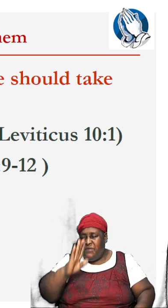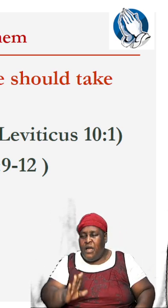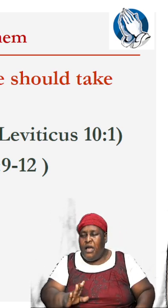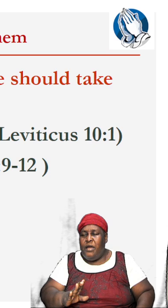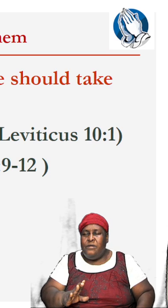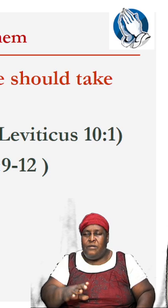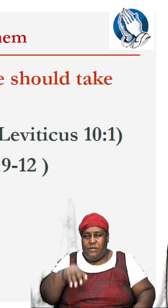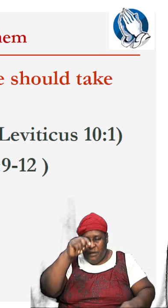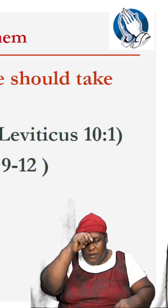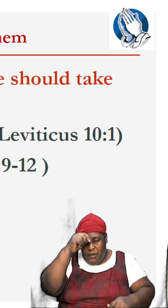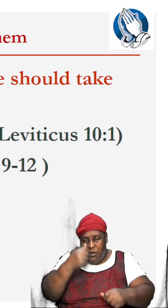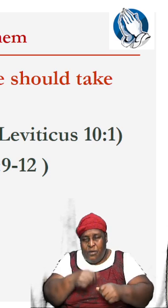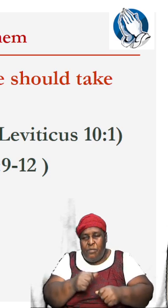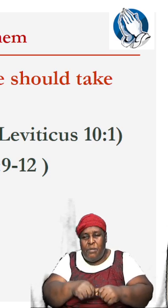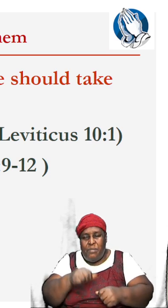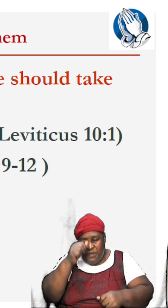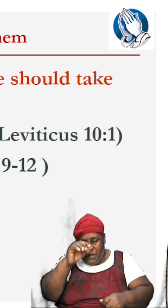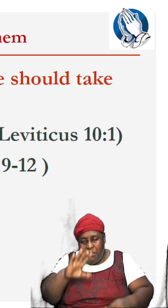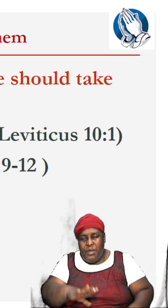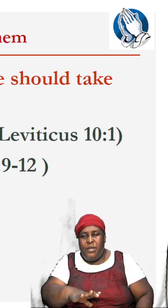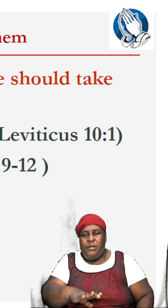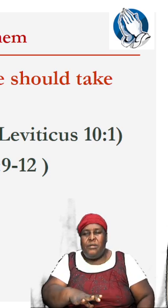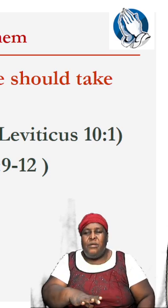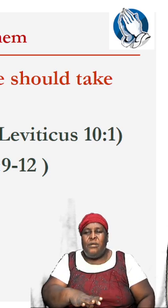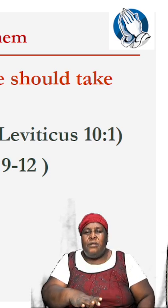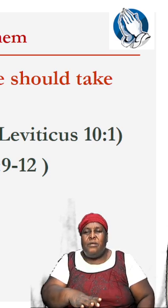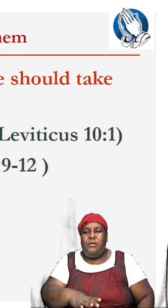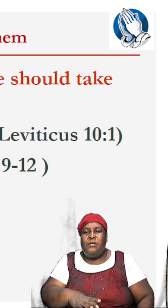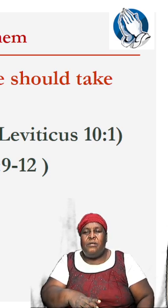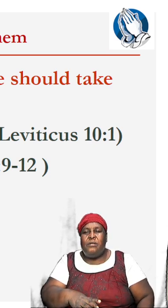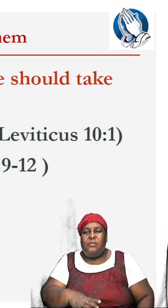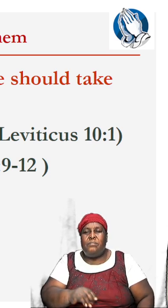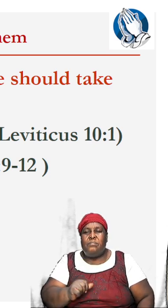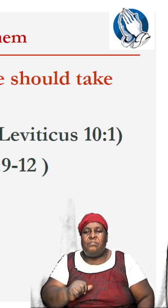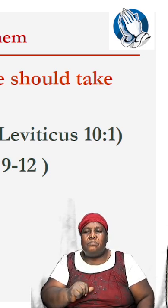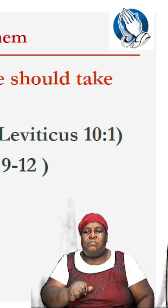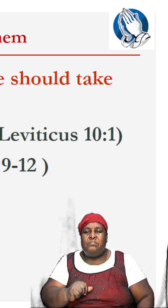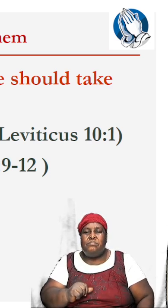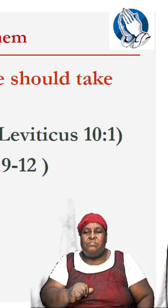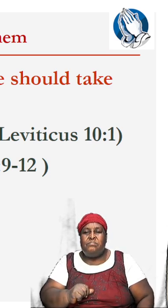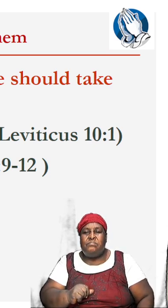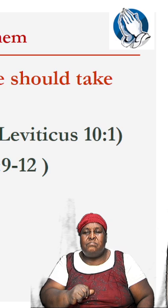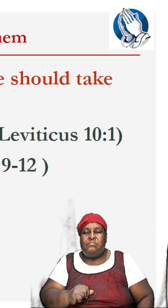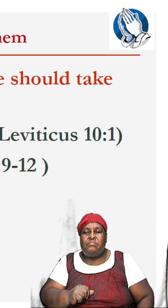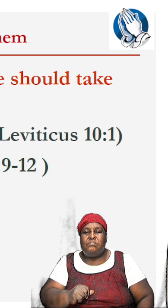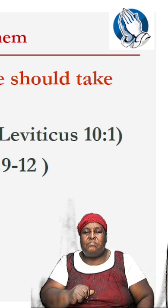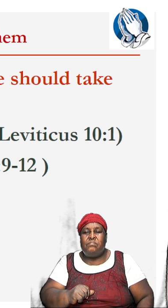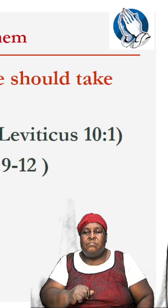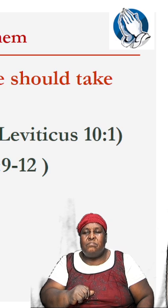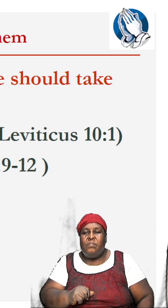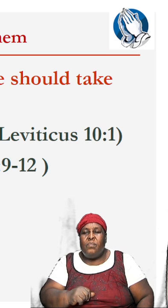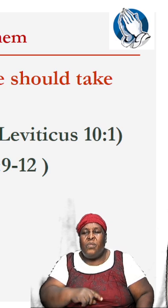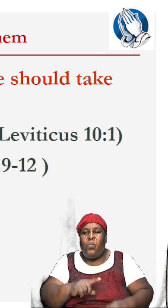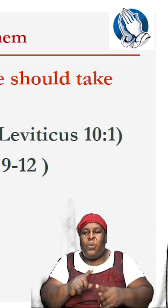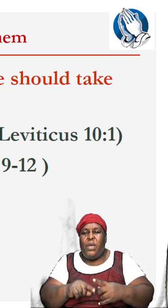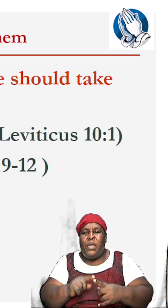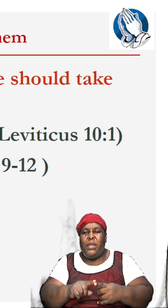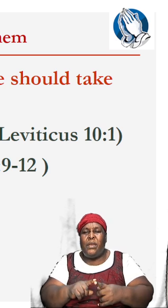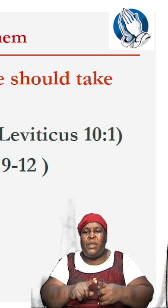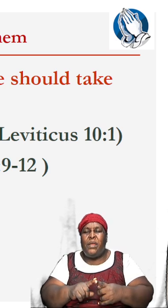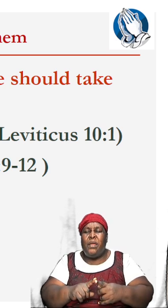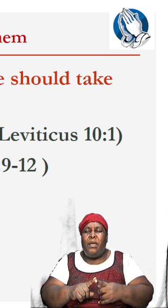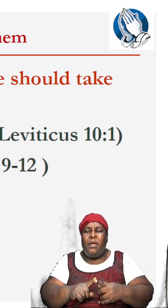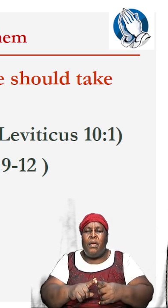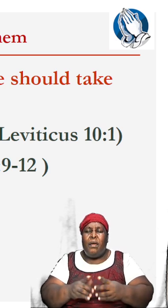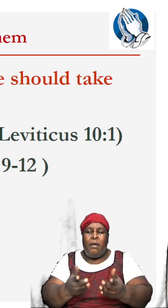2 Samuel chapter 6 verse 1 to 7 and 1 Chronicles chapter 13 from verse 9 to 12, when the Ark of the